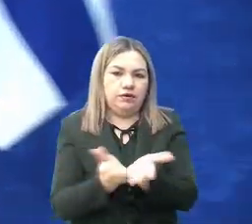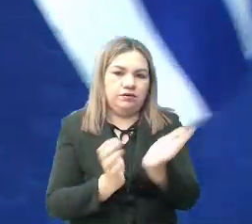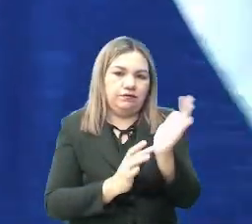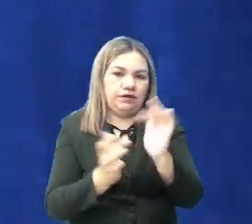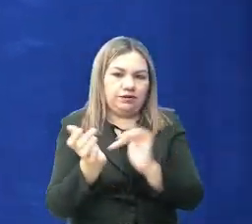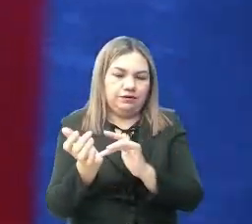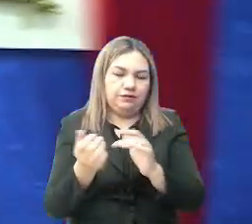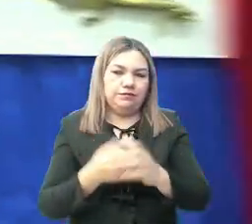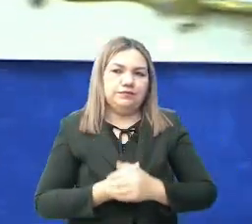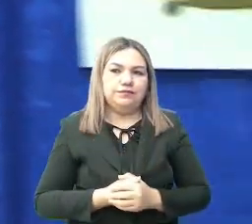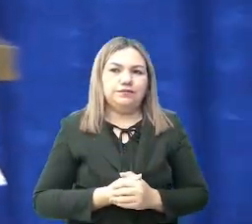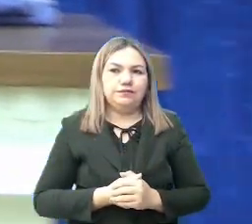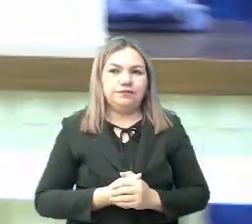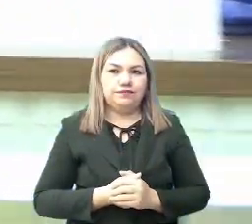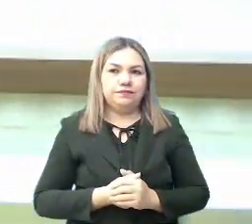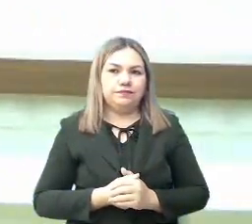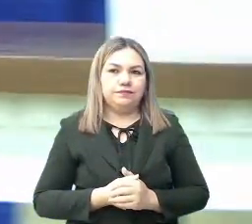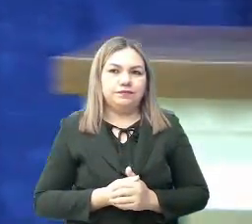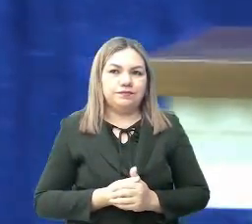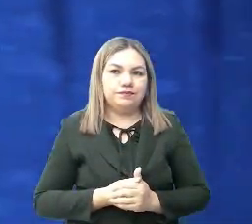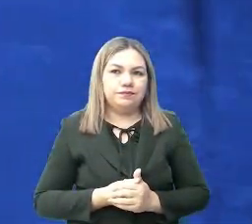Bible.